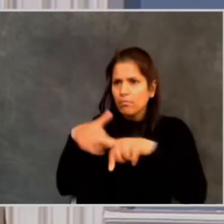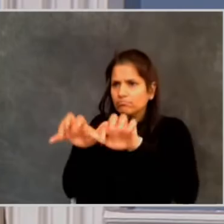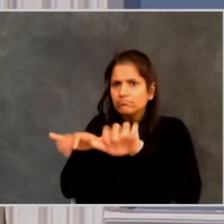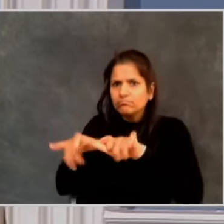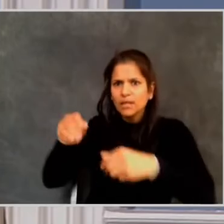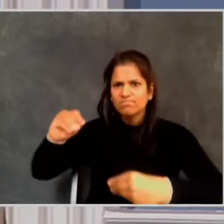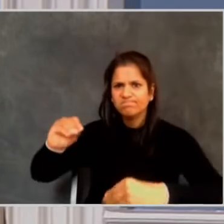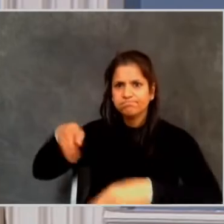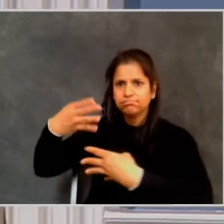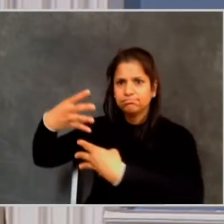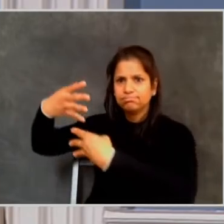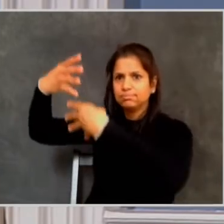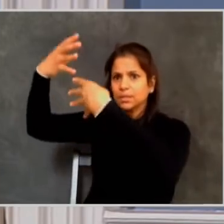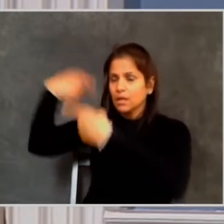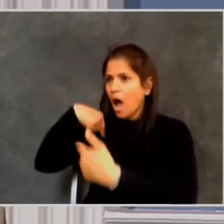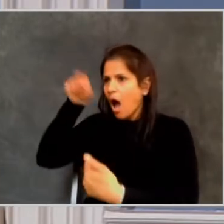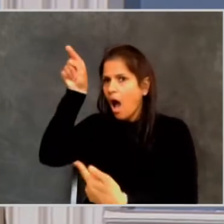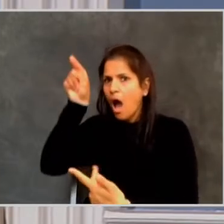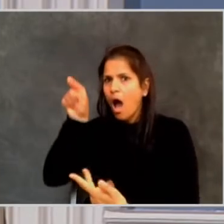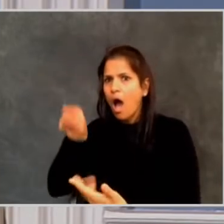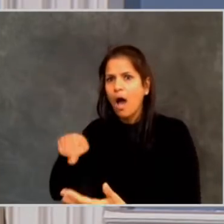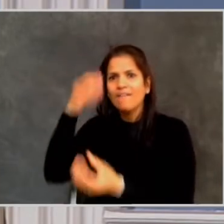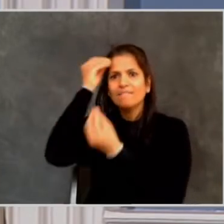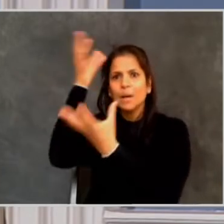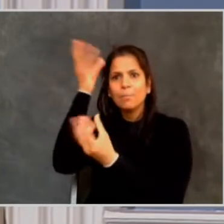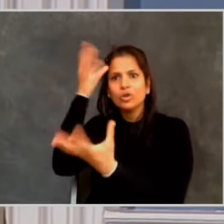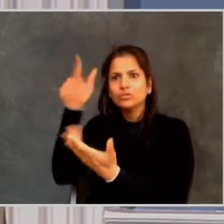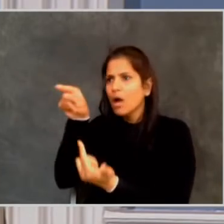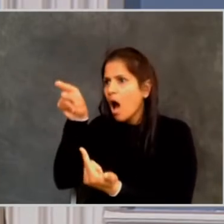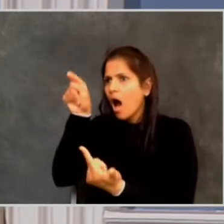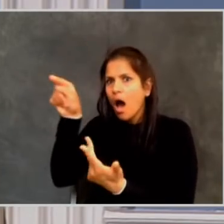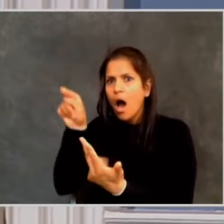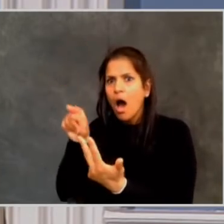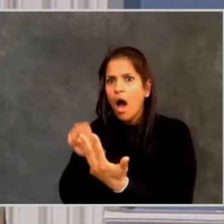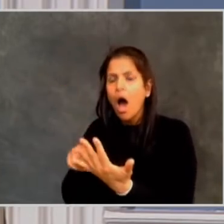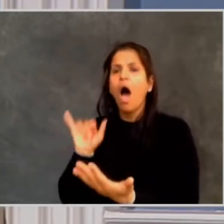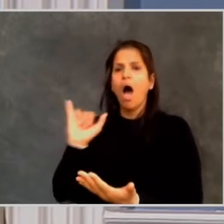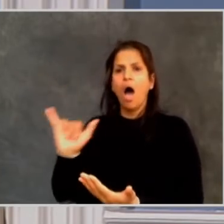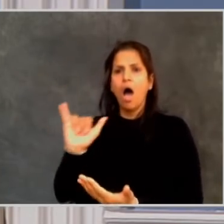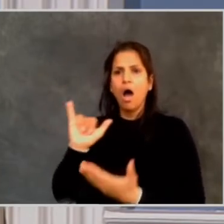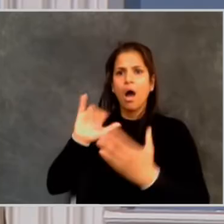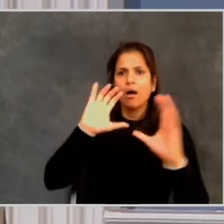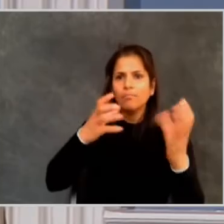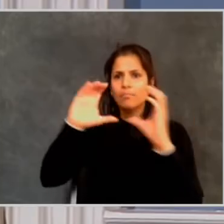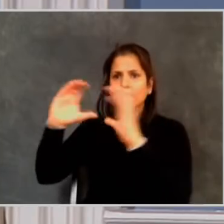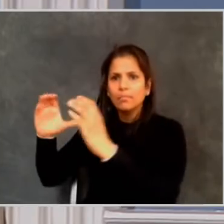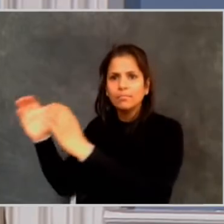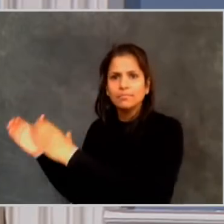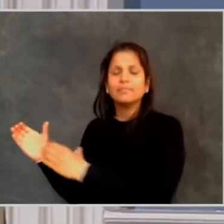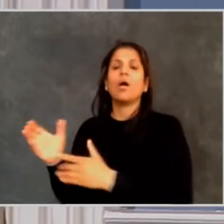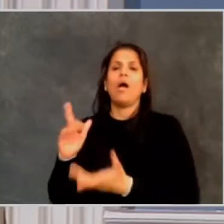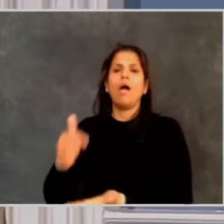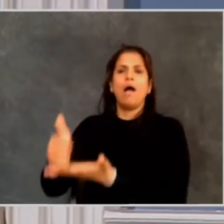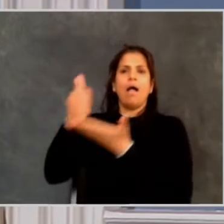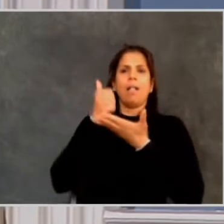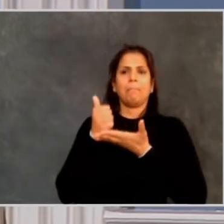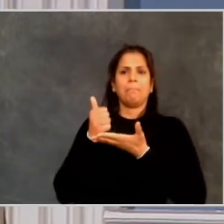of those efforts that we've made to have complete data, the percentage of